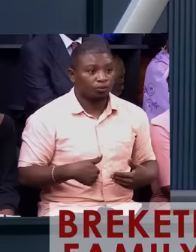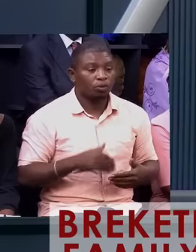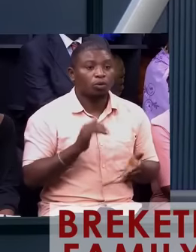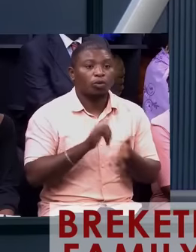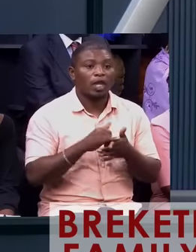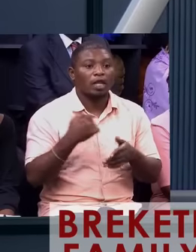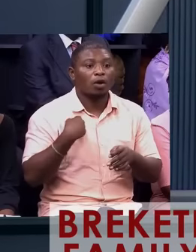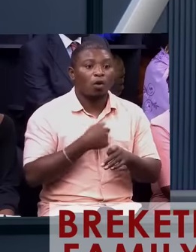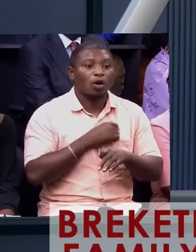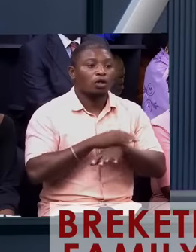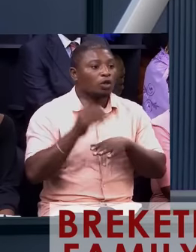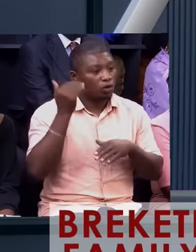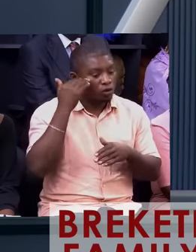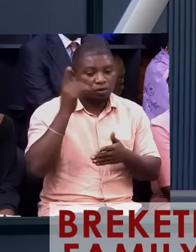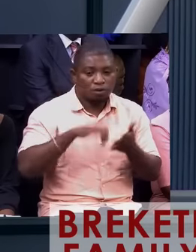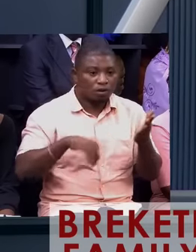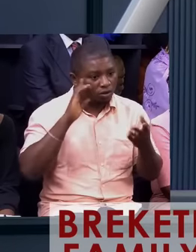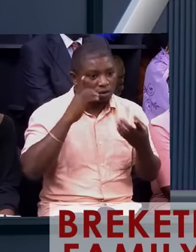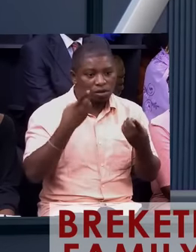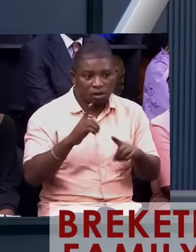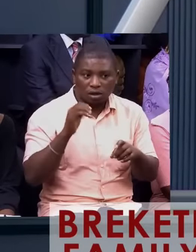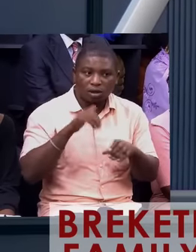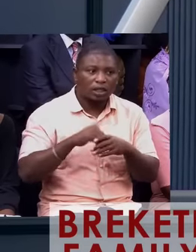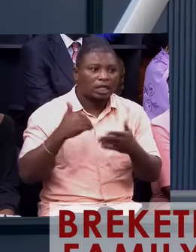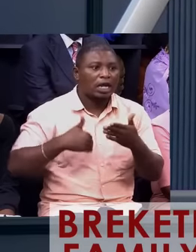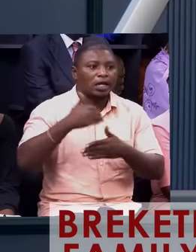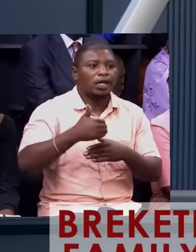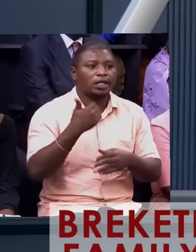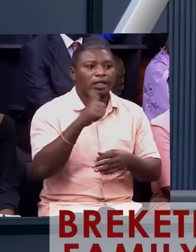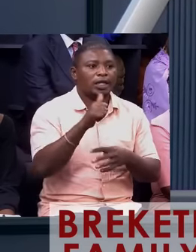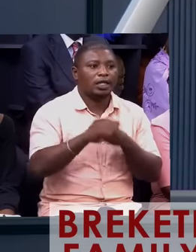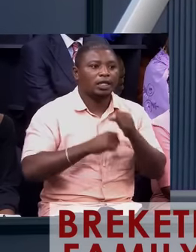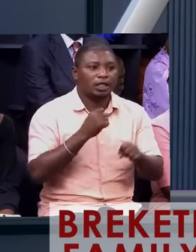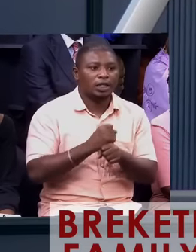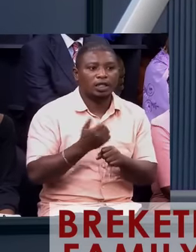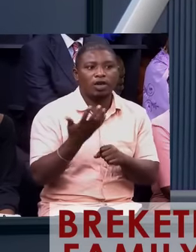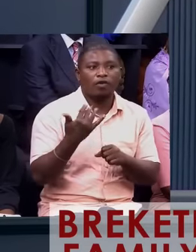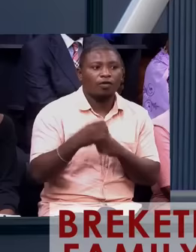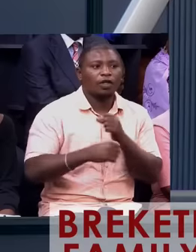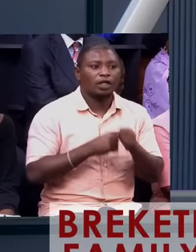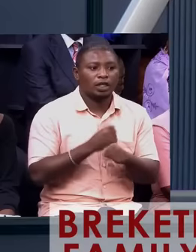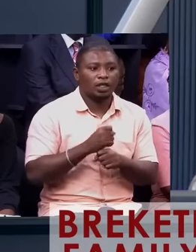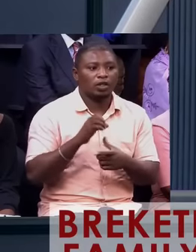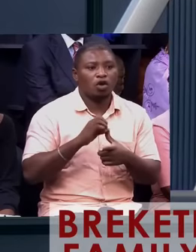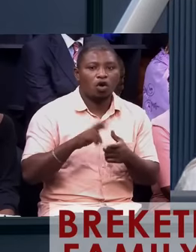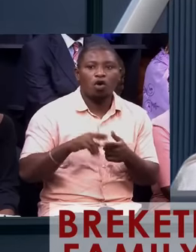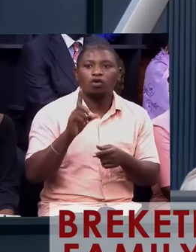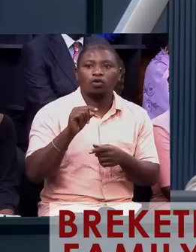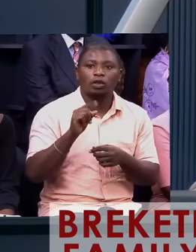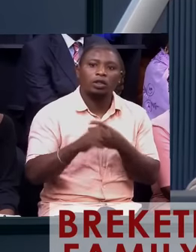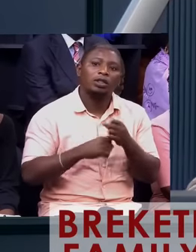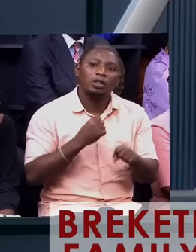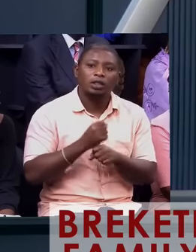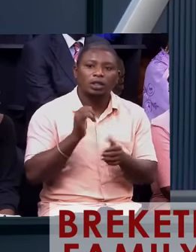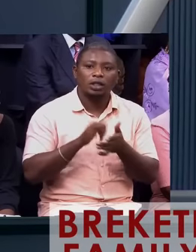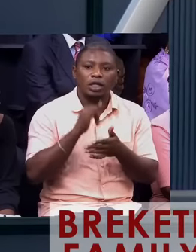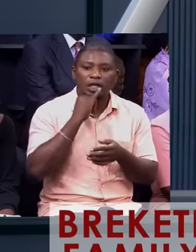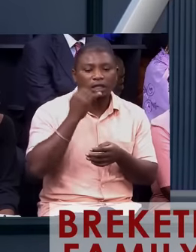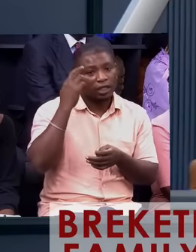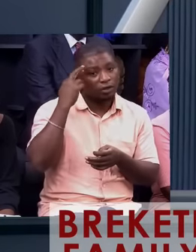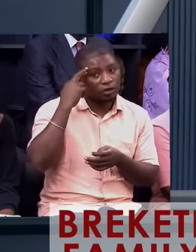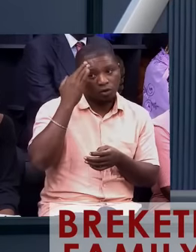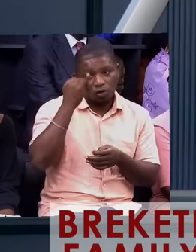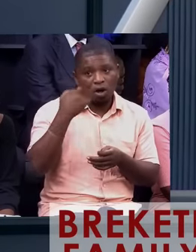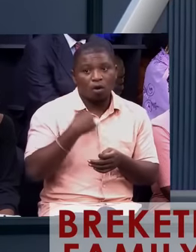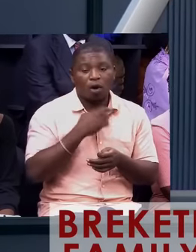that we don't know what will happen in the next 10 years in the next 15 years in the next 20 years that is the reason why we